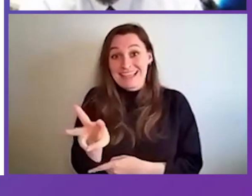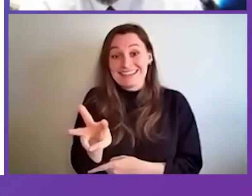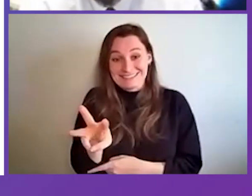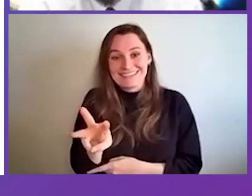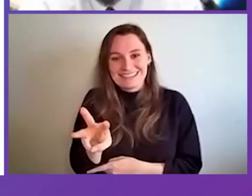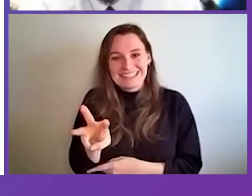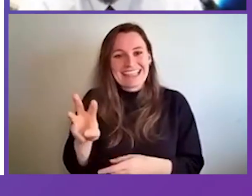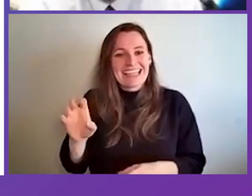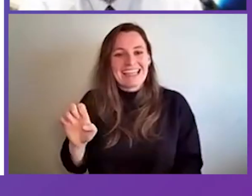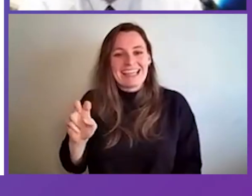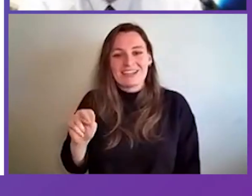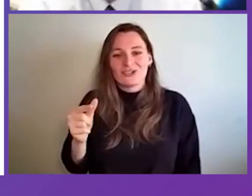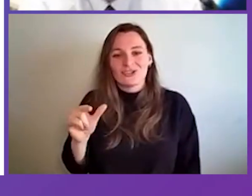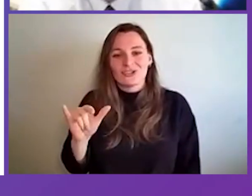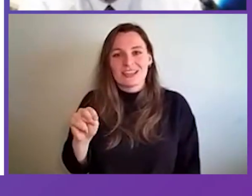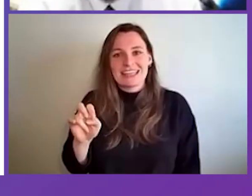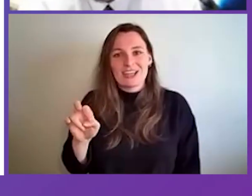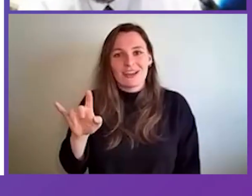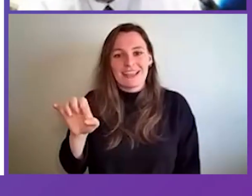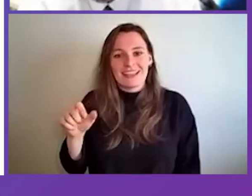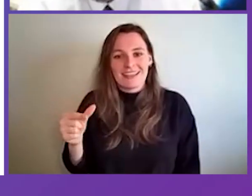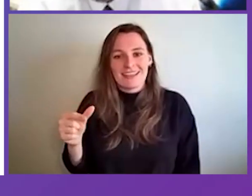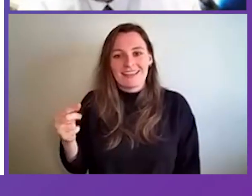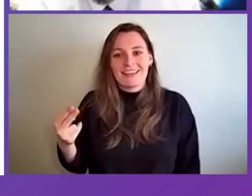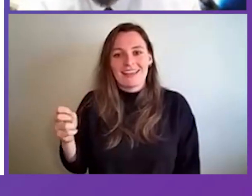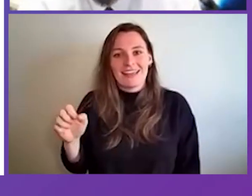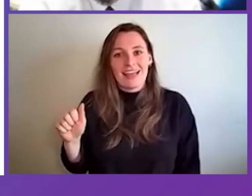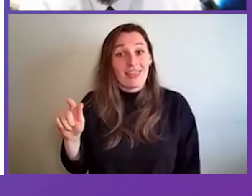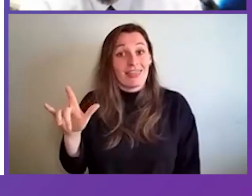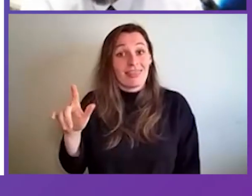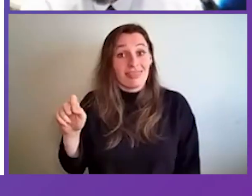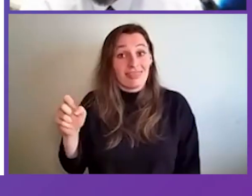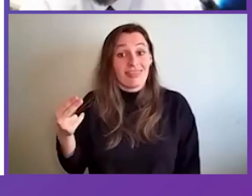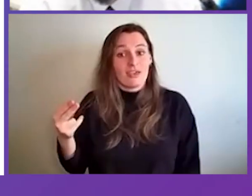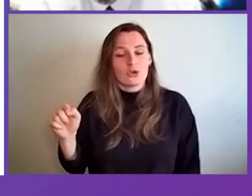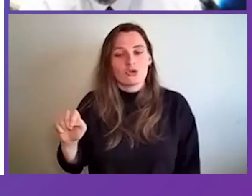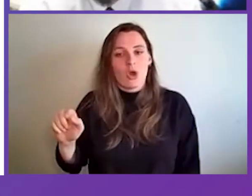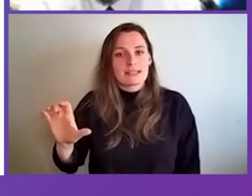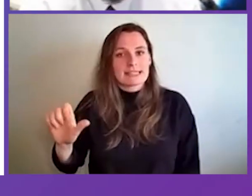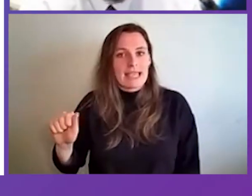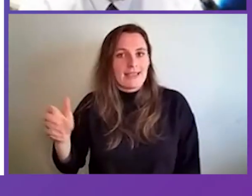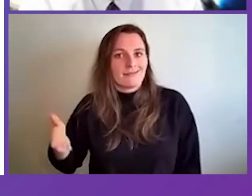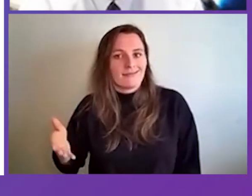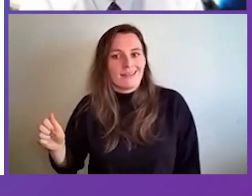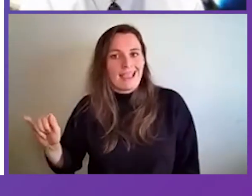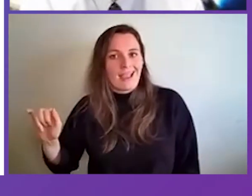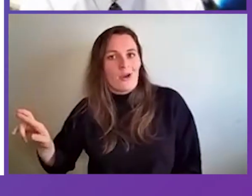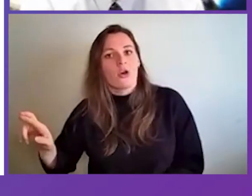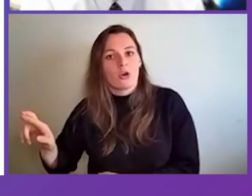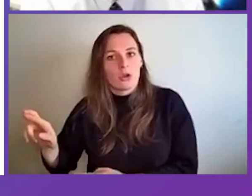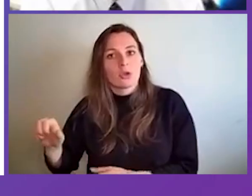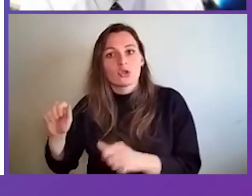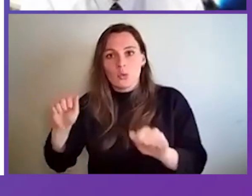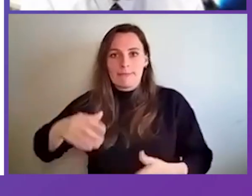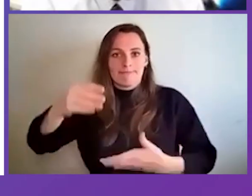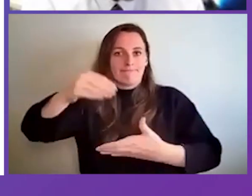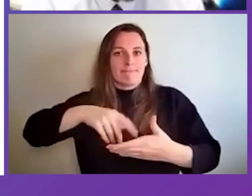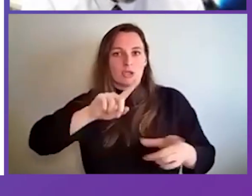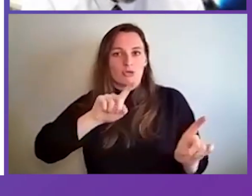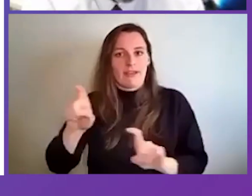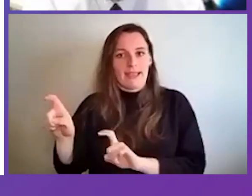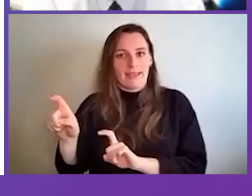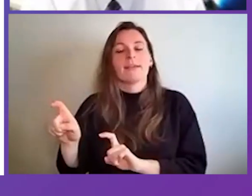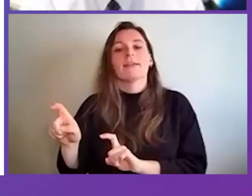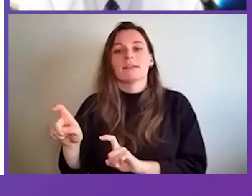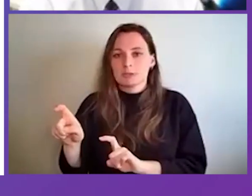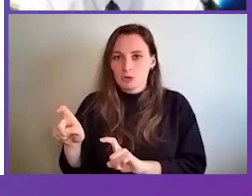engineeringhealth.ca/air. And there's the survey is available. It's an online survey available in English and French. It's only takes about 10